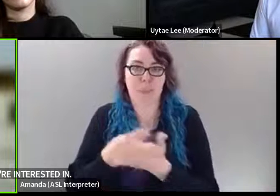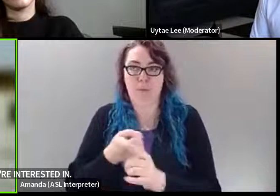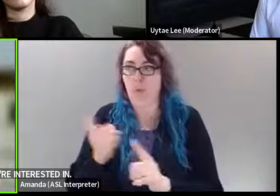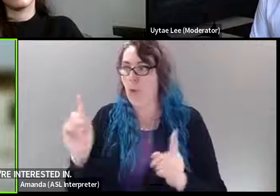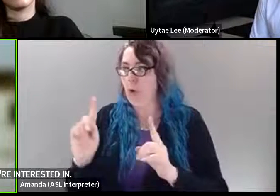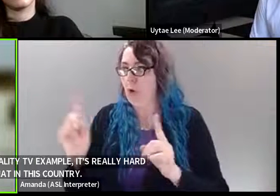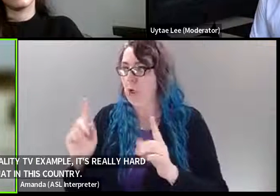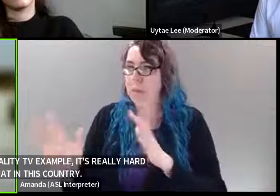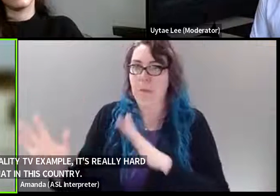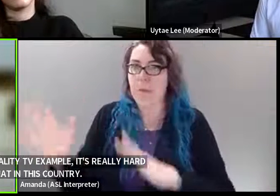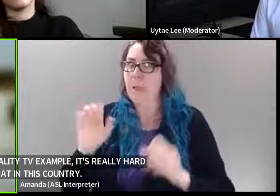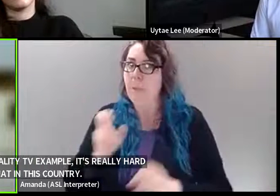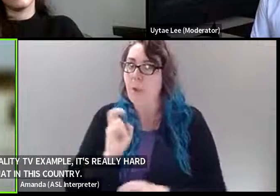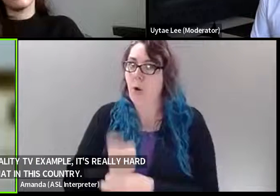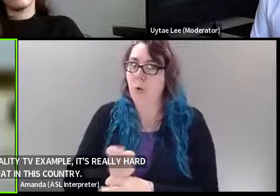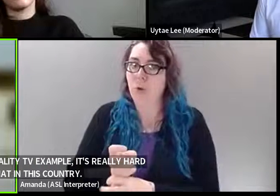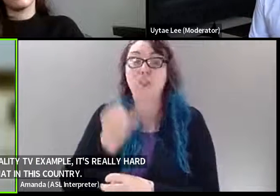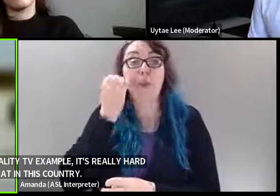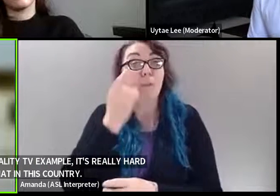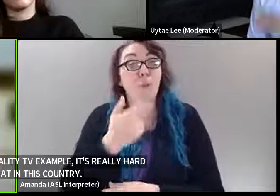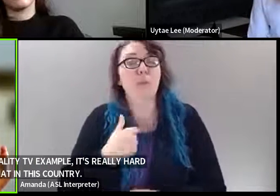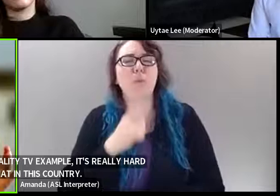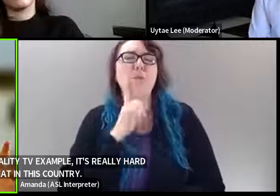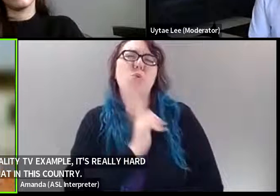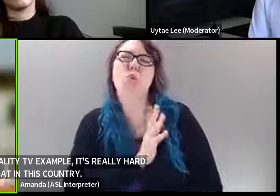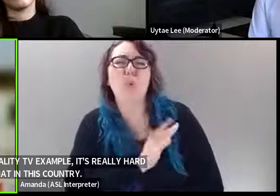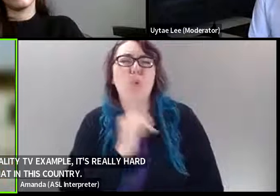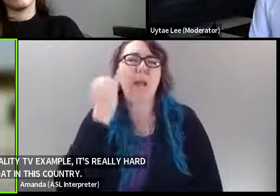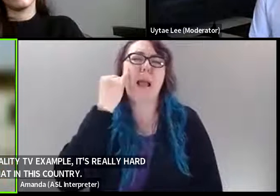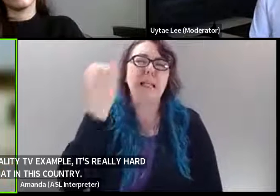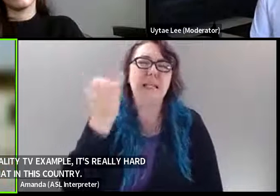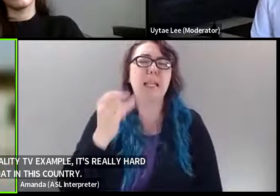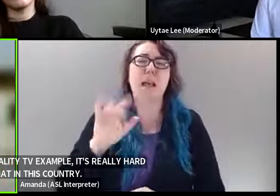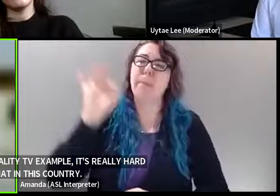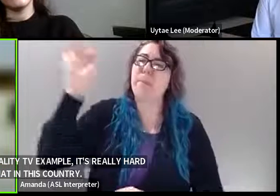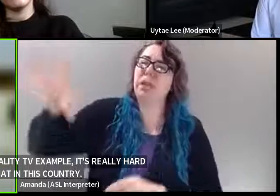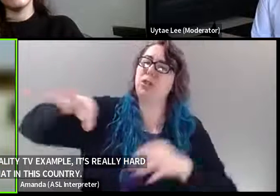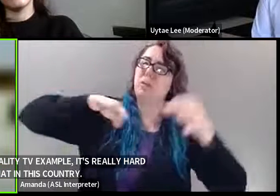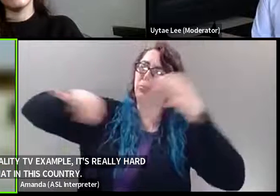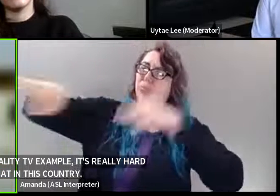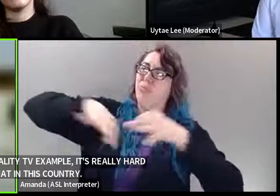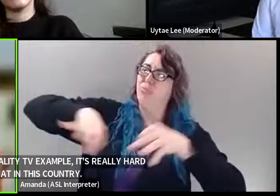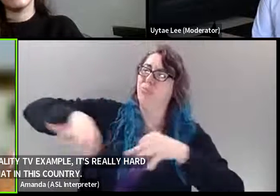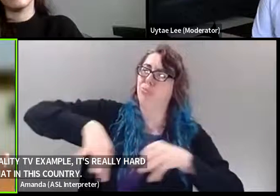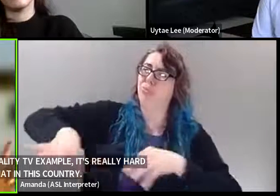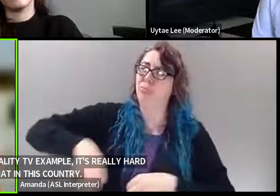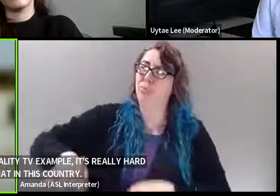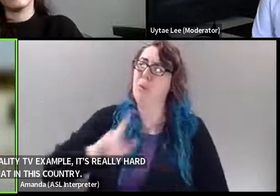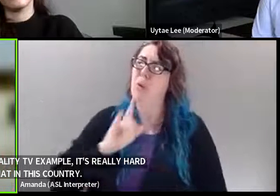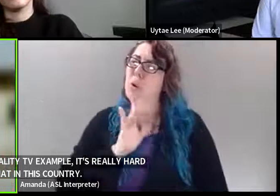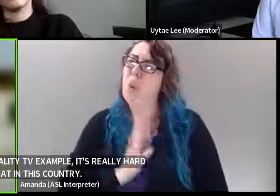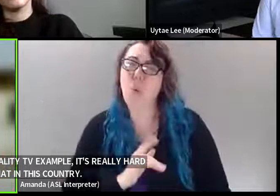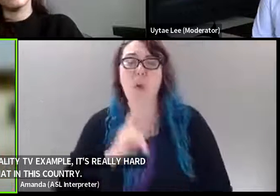a really compelling pitch deck, but you bring us a financing plan and you